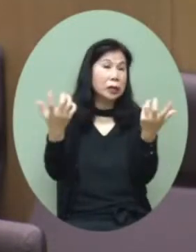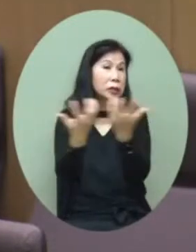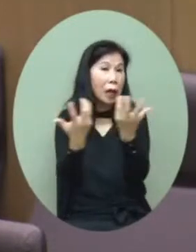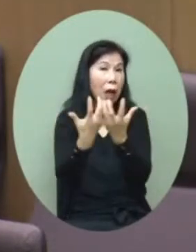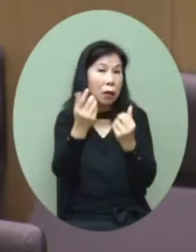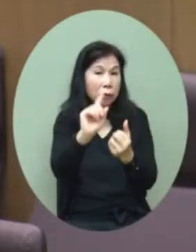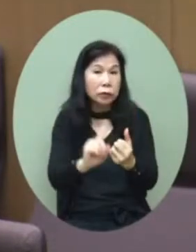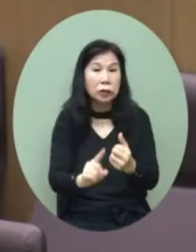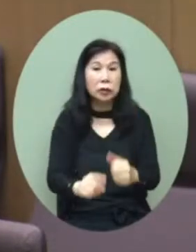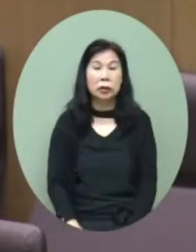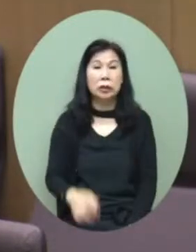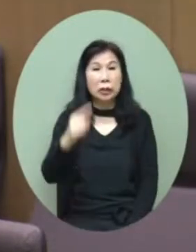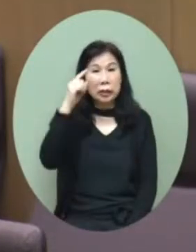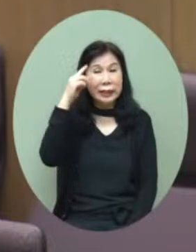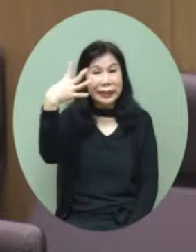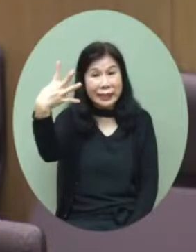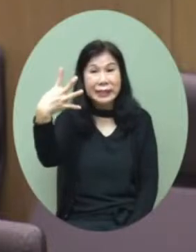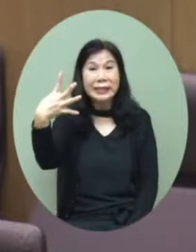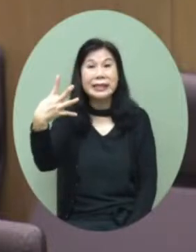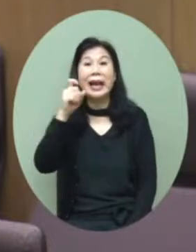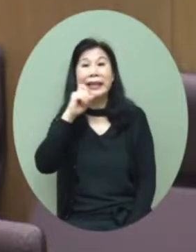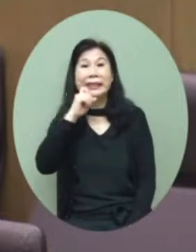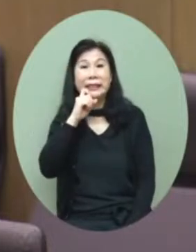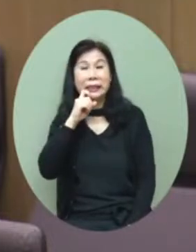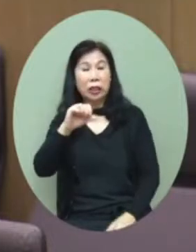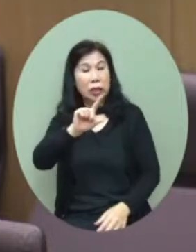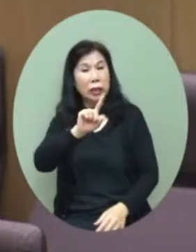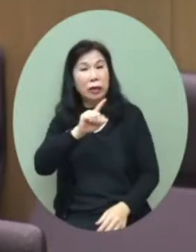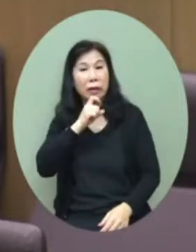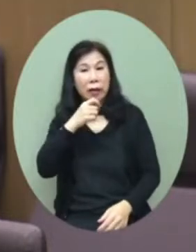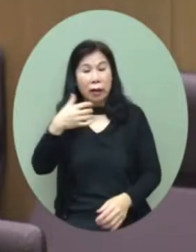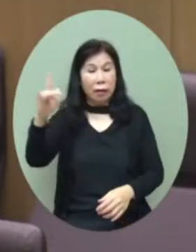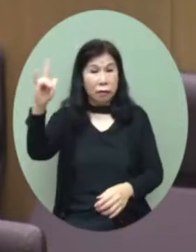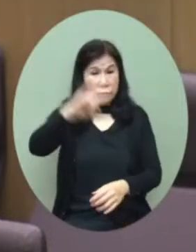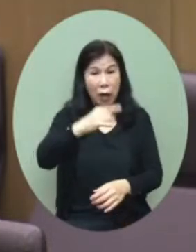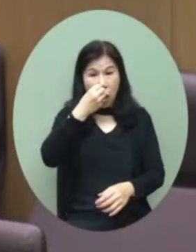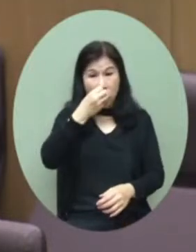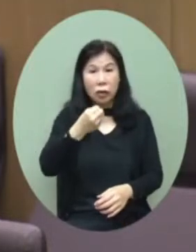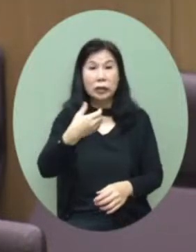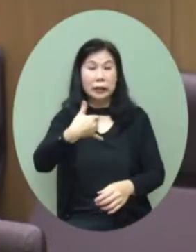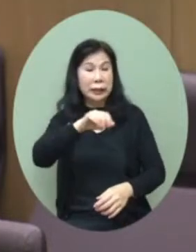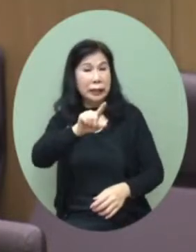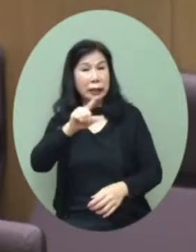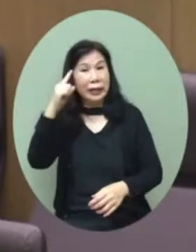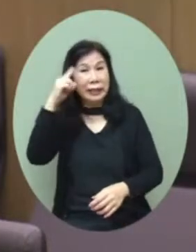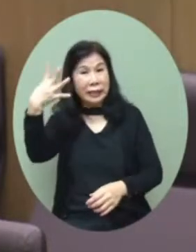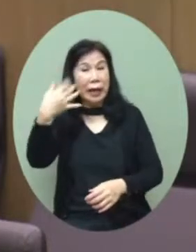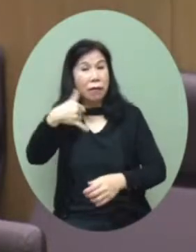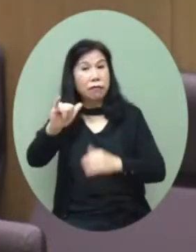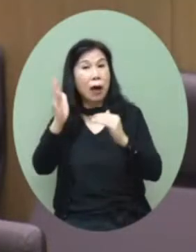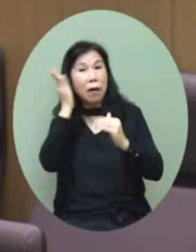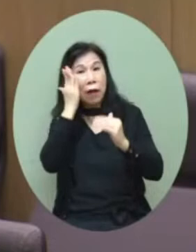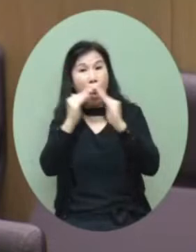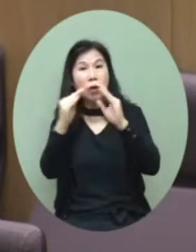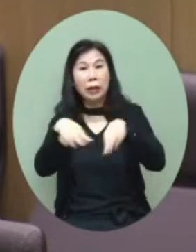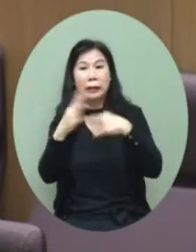Why 3+4? What's the basis? And for the 4 days of medical surveillance,